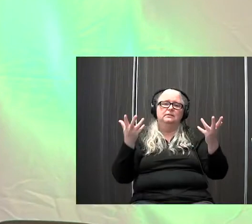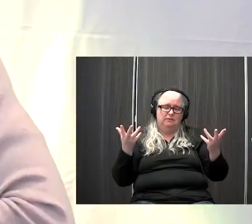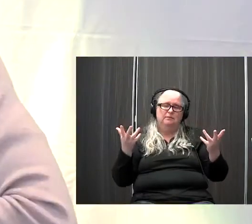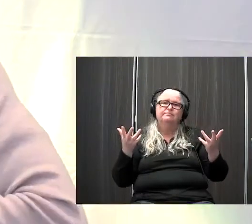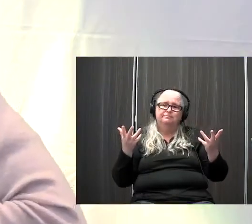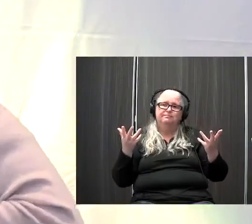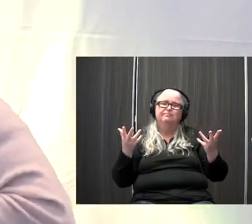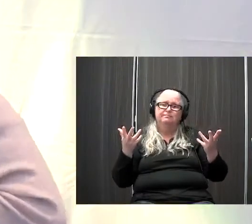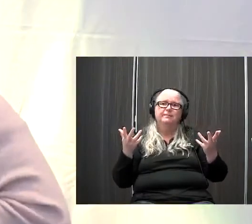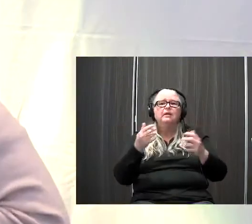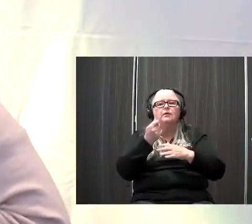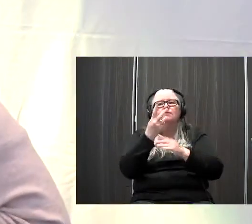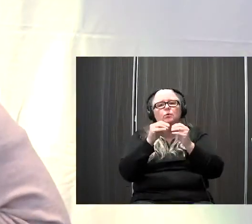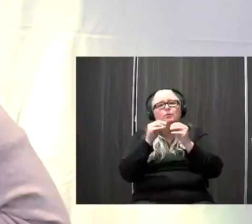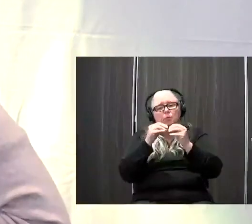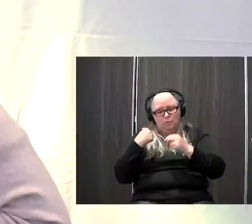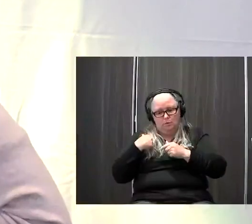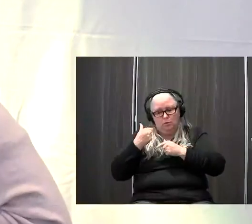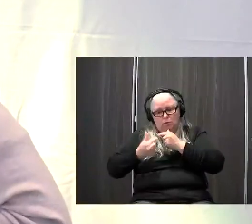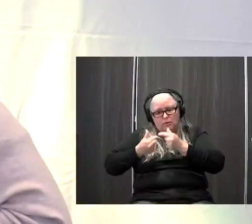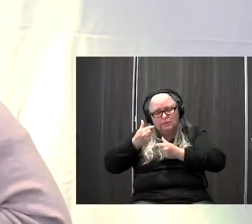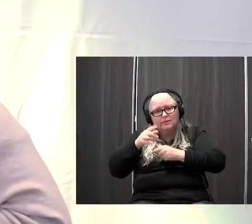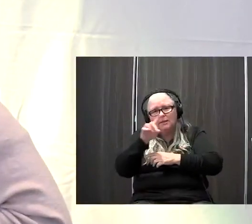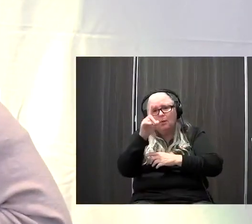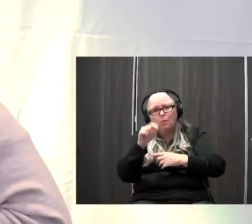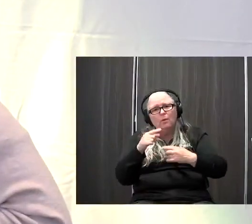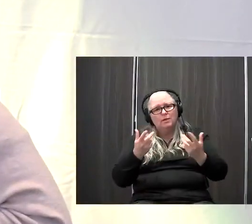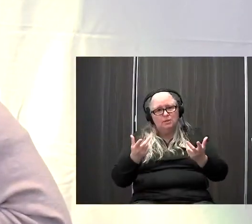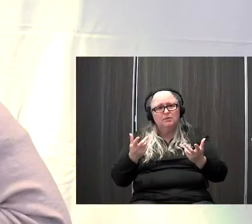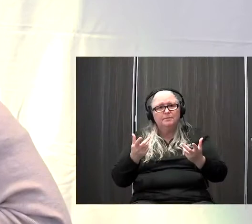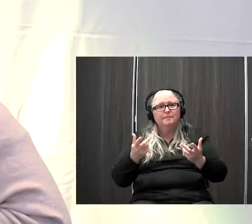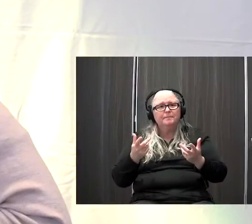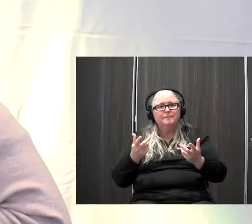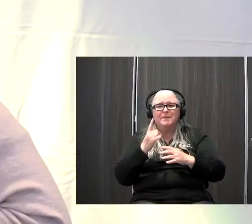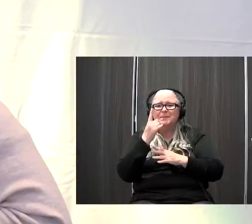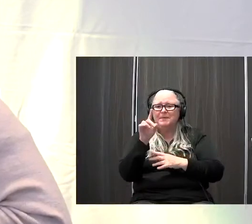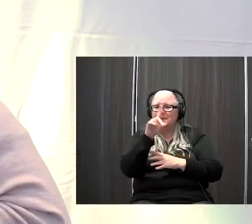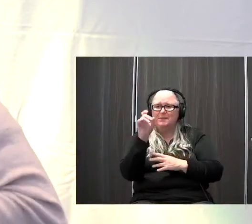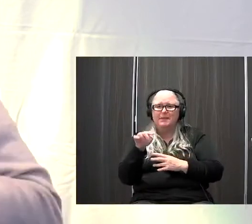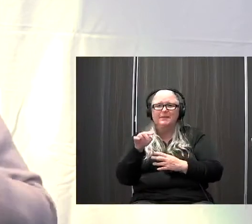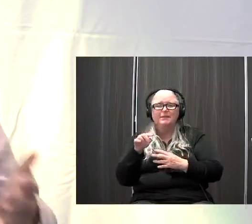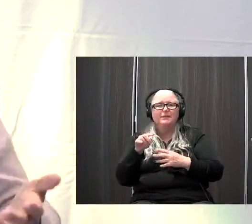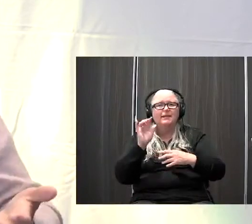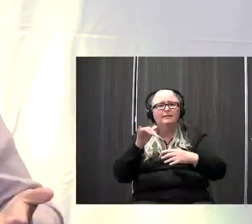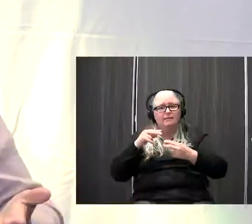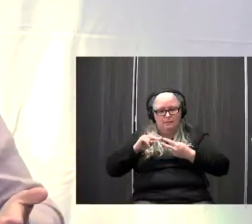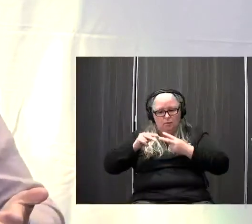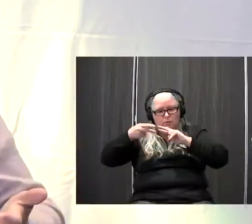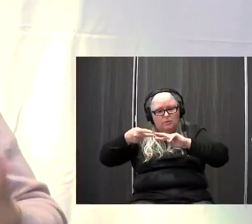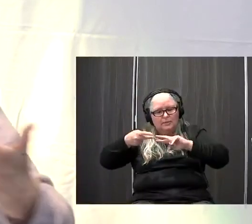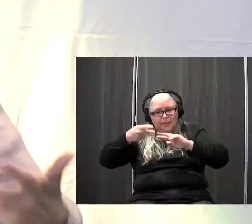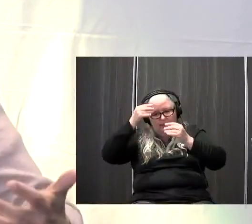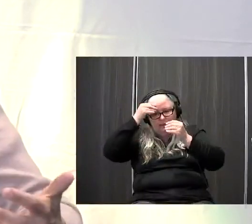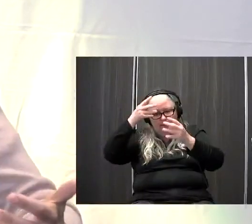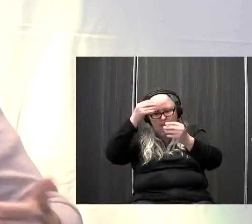I have a couple more genetics questions Okay. that have come in. So one of the questions is the genetic database